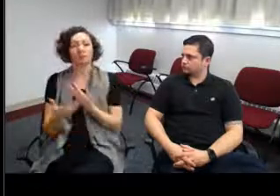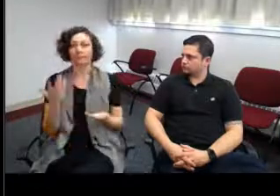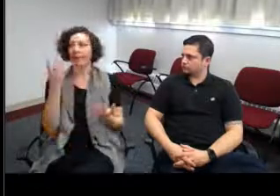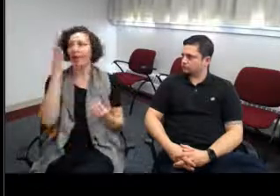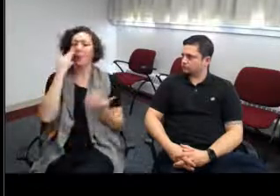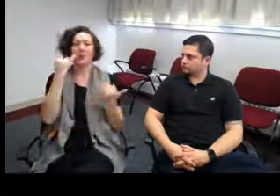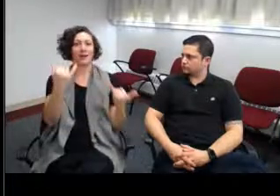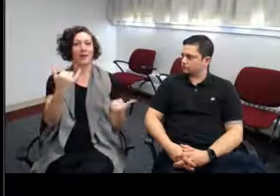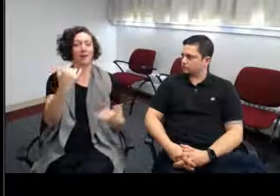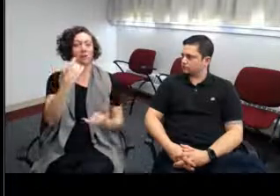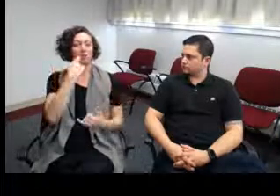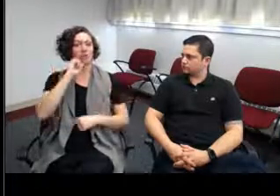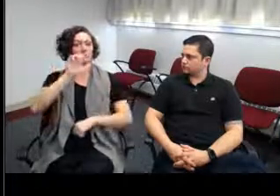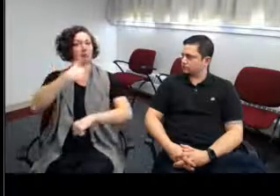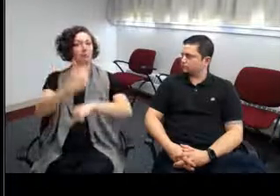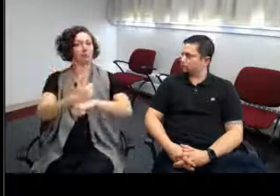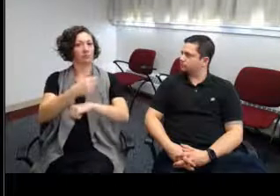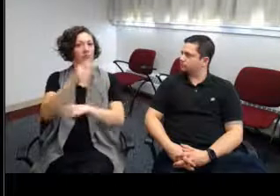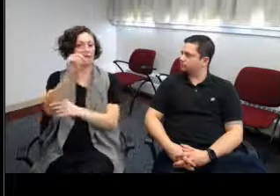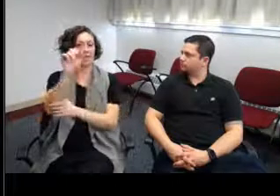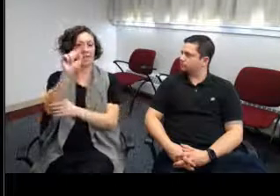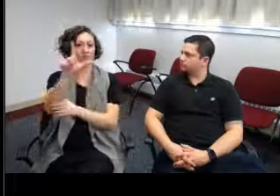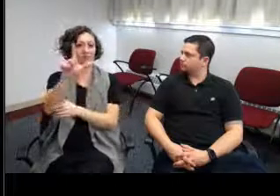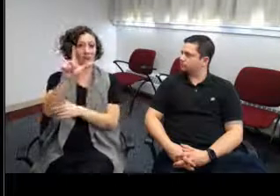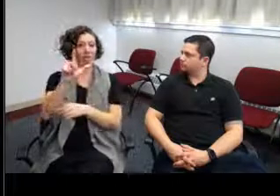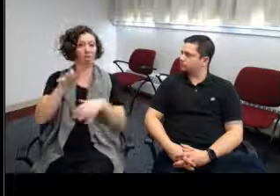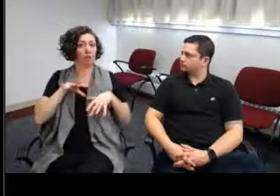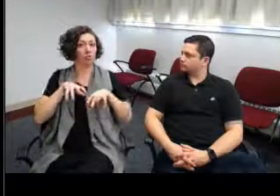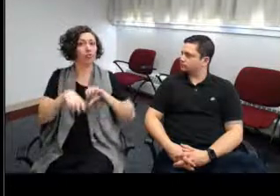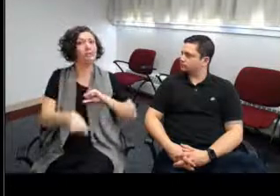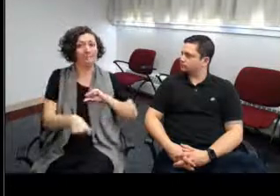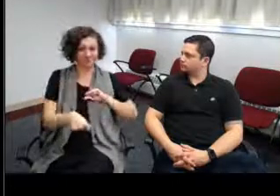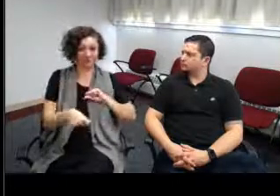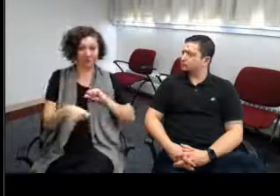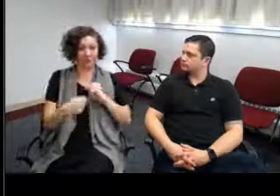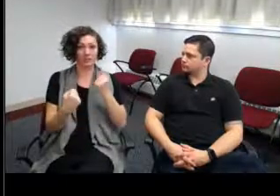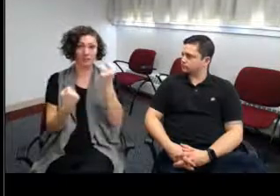their area immediately, there could be some online resources as well.